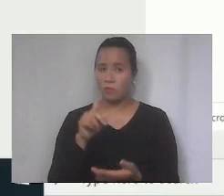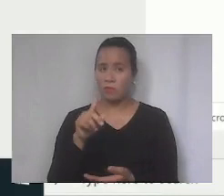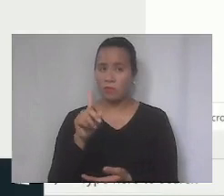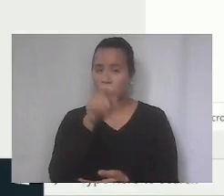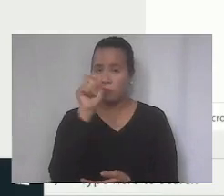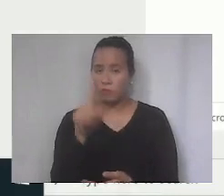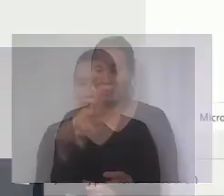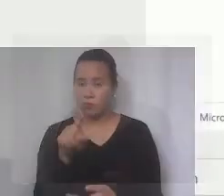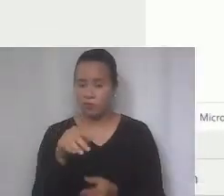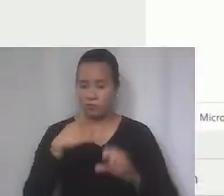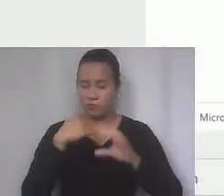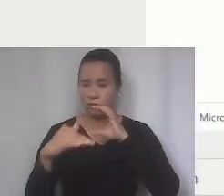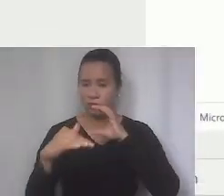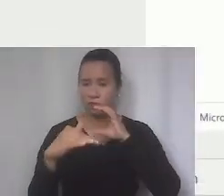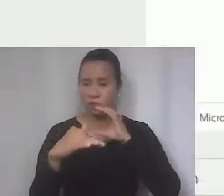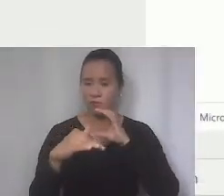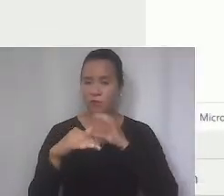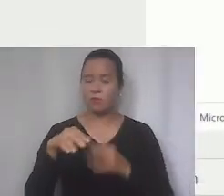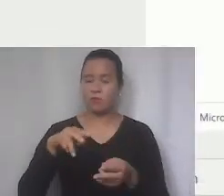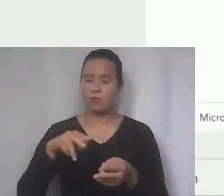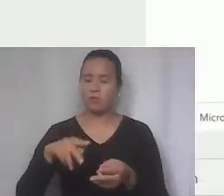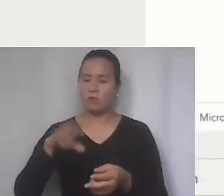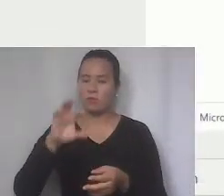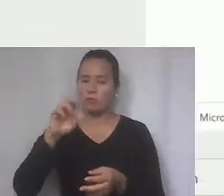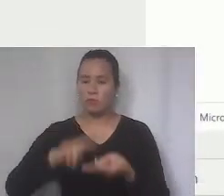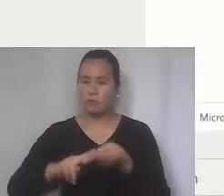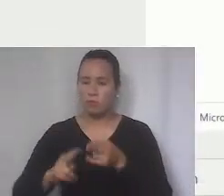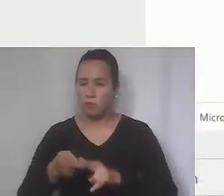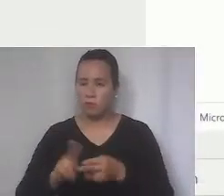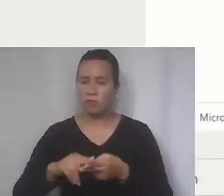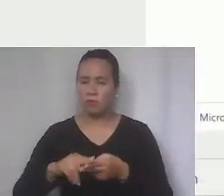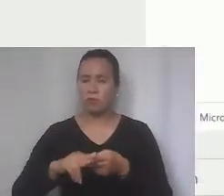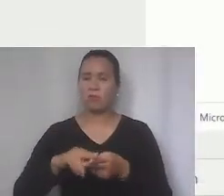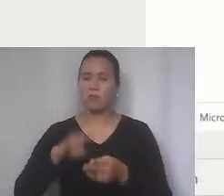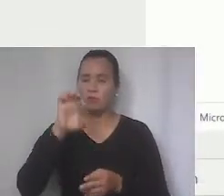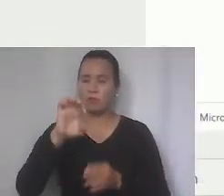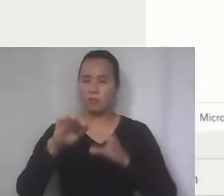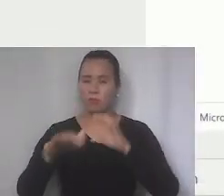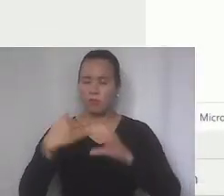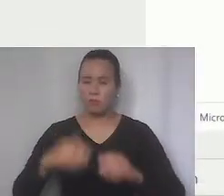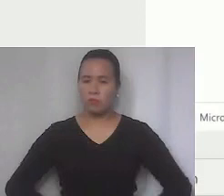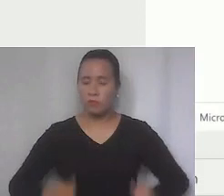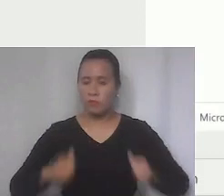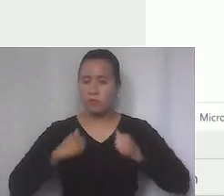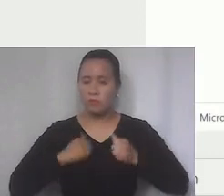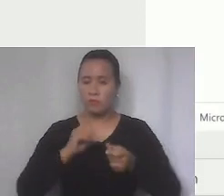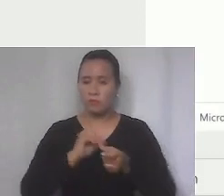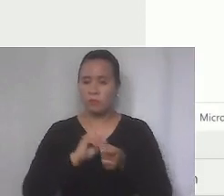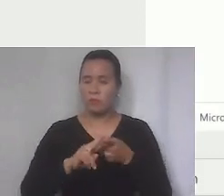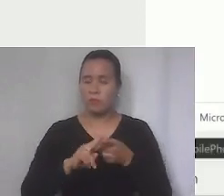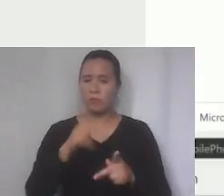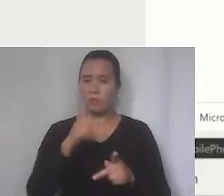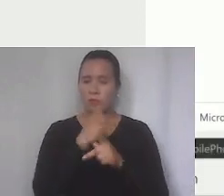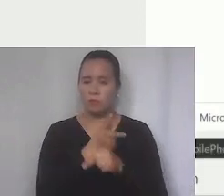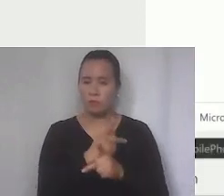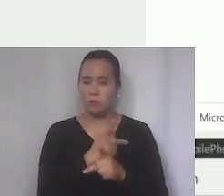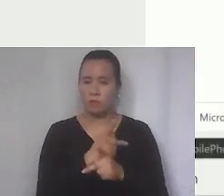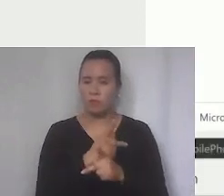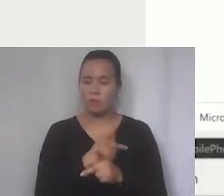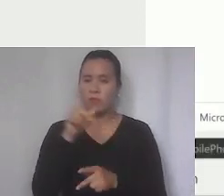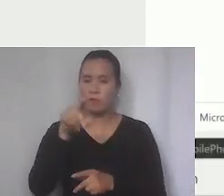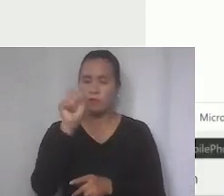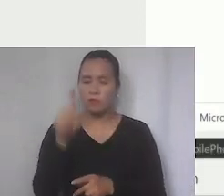ng email, or maglalagay tayo ng security questions. Kailangan natin i-fulfill ang isa sa mga ito. For this example, try